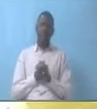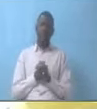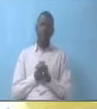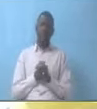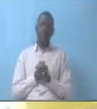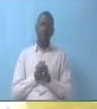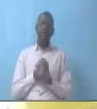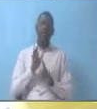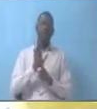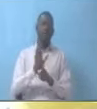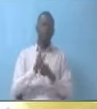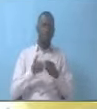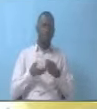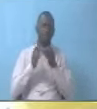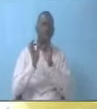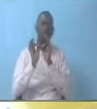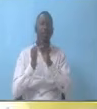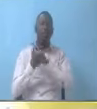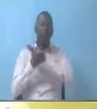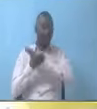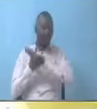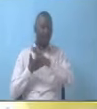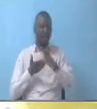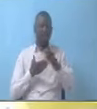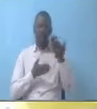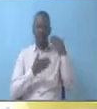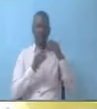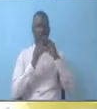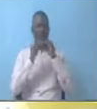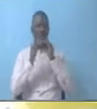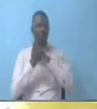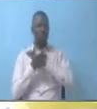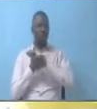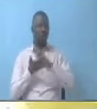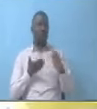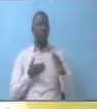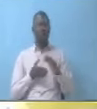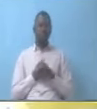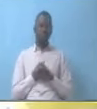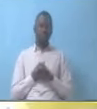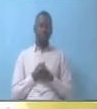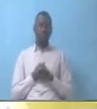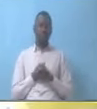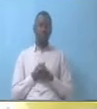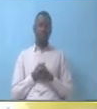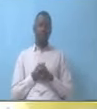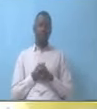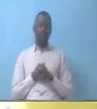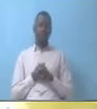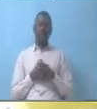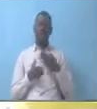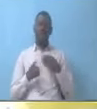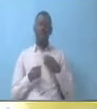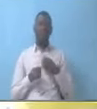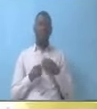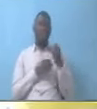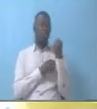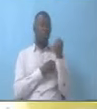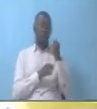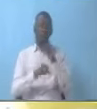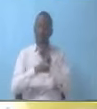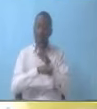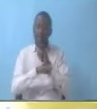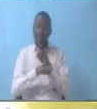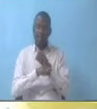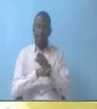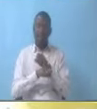have already stated clearly. Li nga xamne nak mom lu la wax bem set. That I had strongly advised against abuses and violation of human